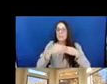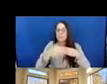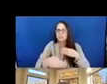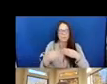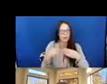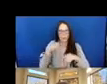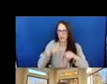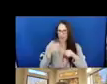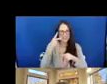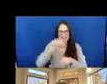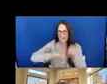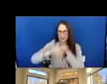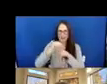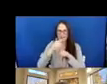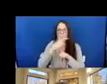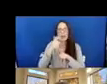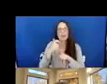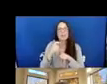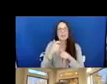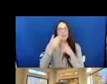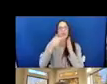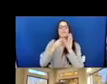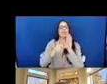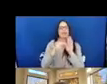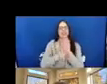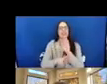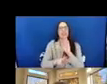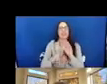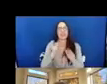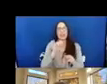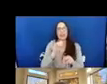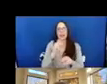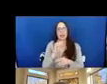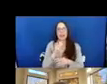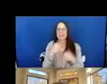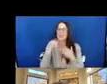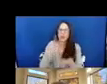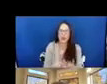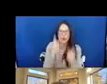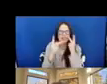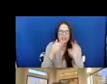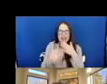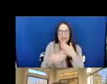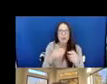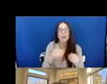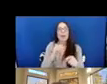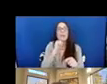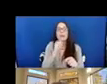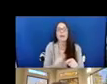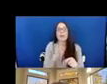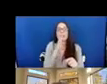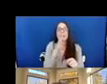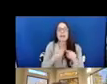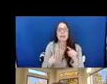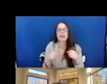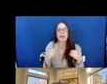reflection. Nicholas has low vision anyway. He is non-speaking. Um, but he has bags of capacity